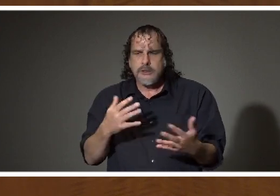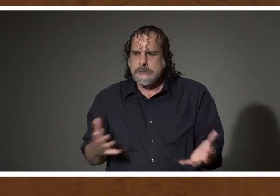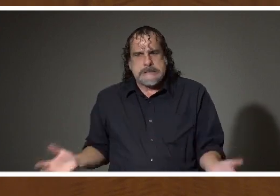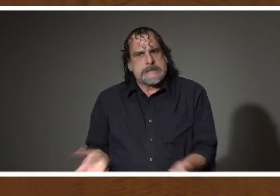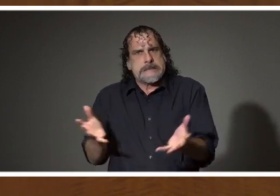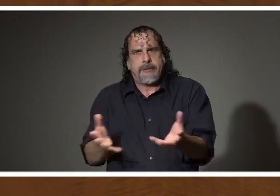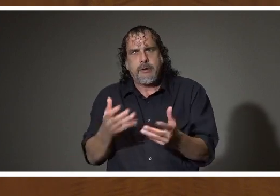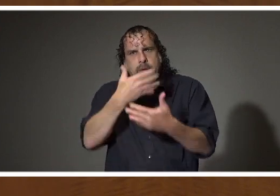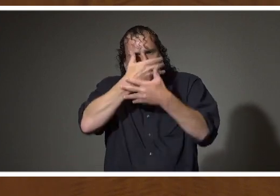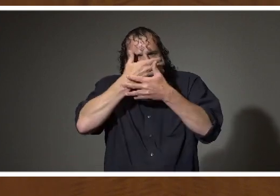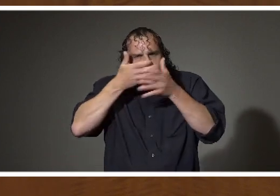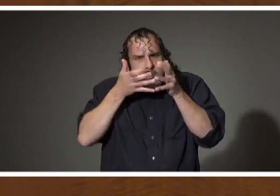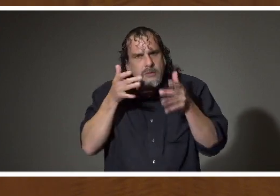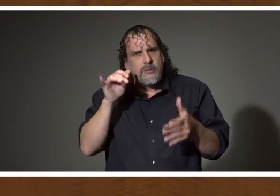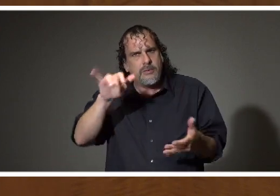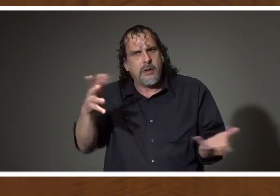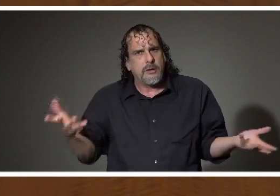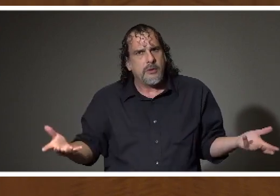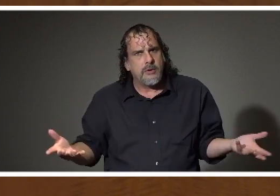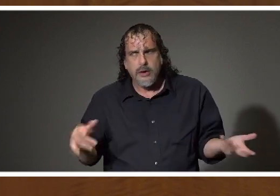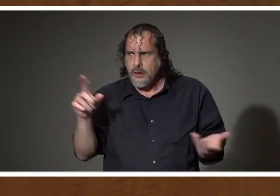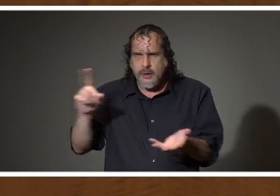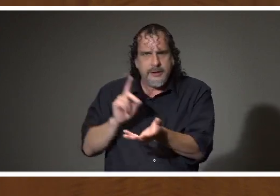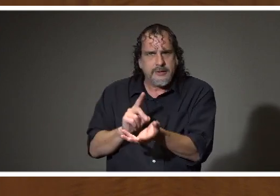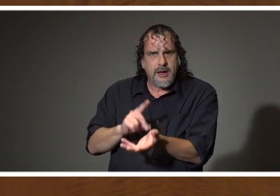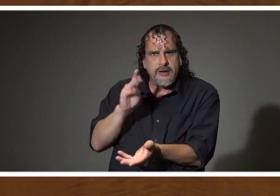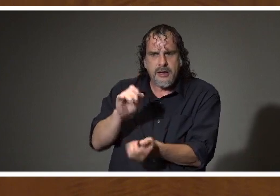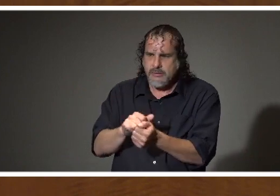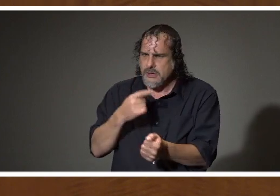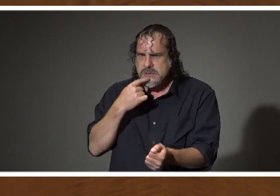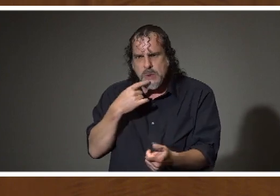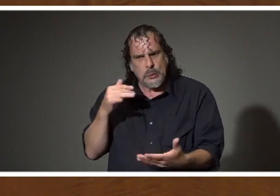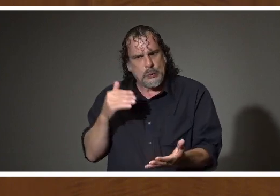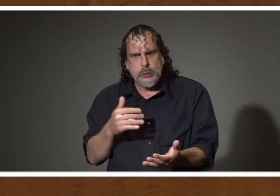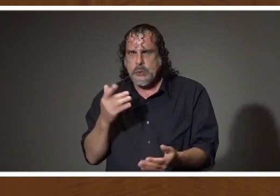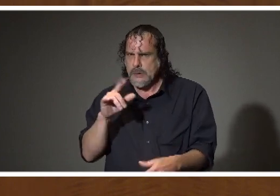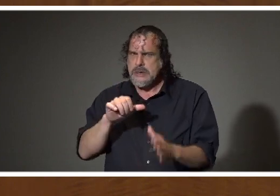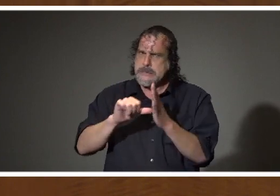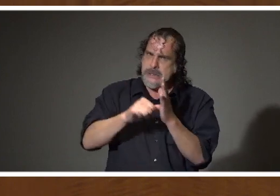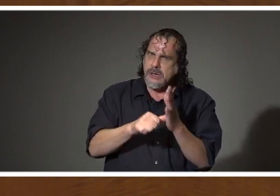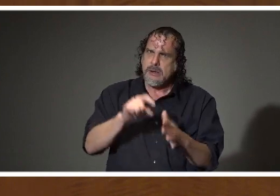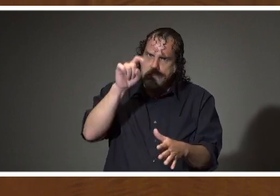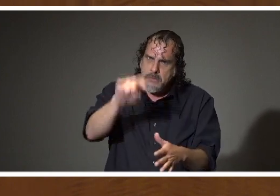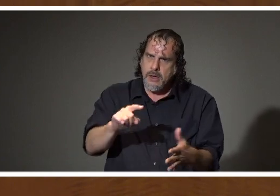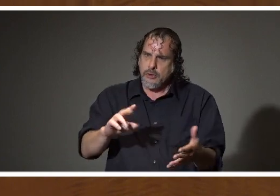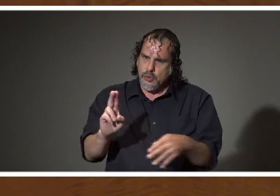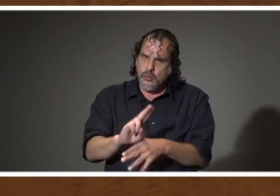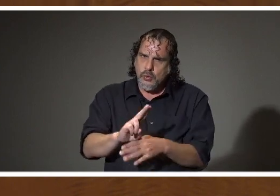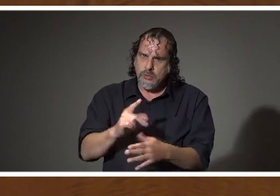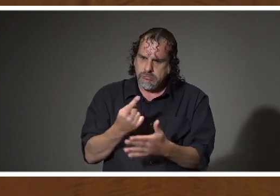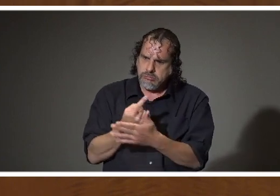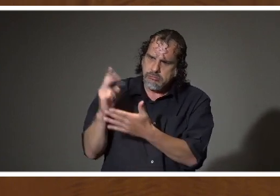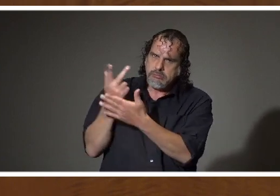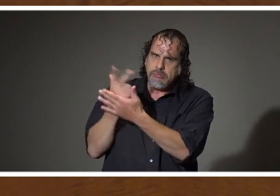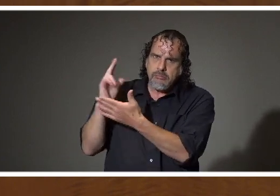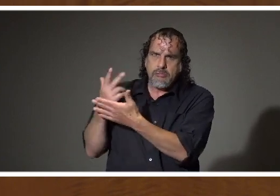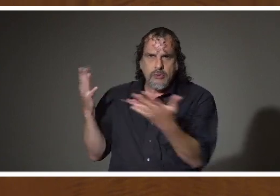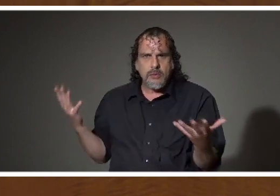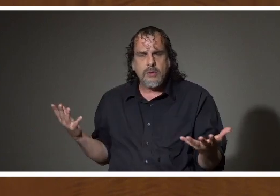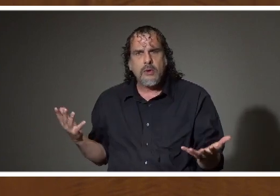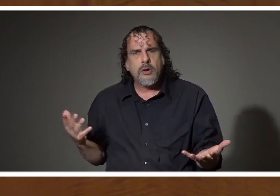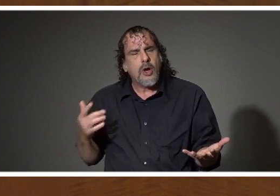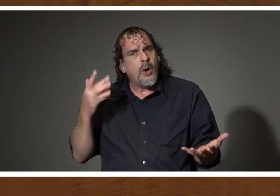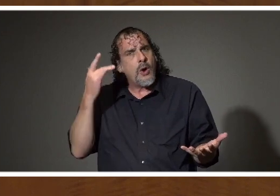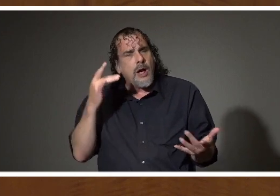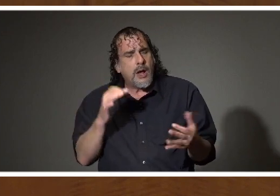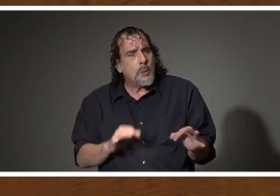encourage. That is something that Dr. Dobbs has been very adamant about over the last several weeks, because again, the most